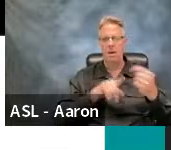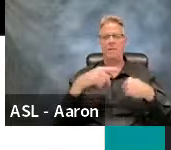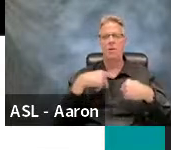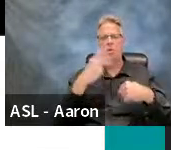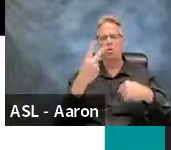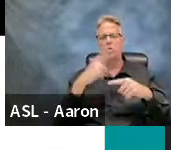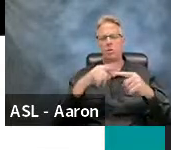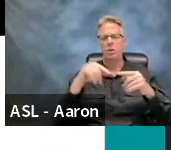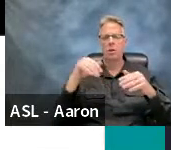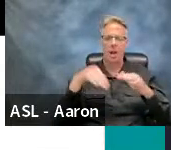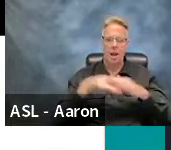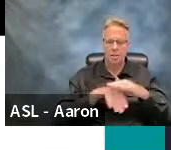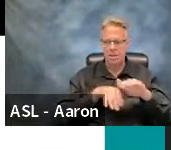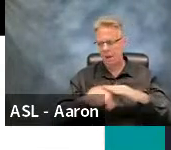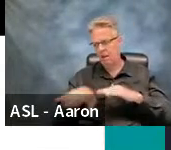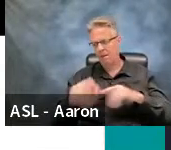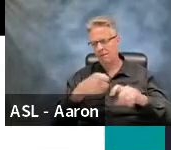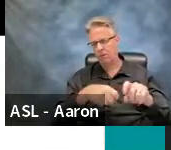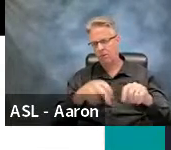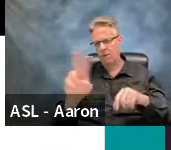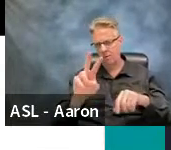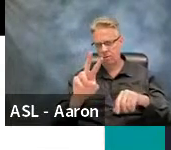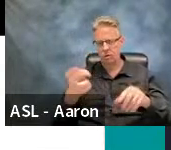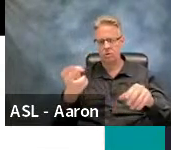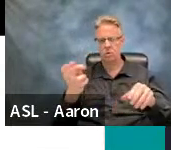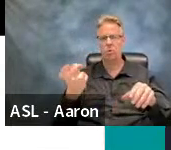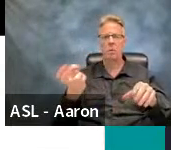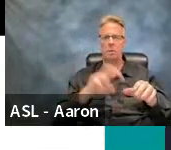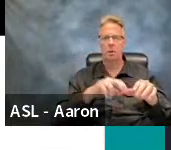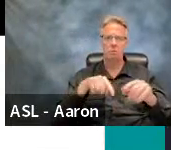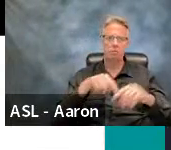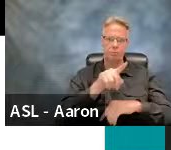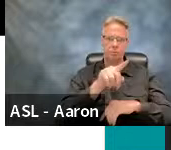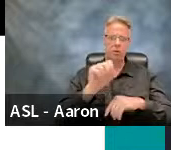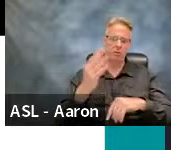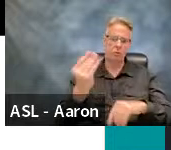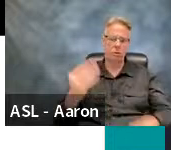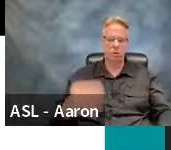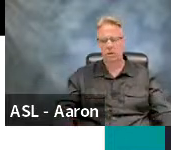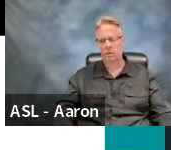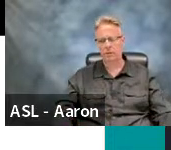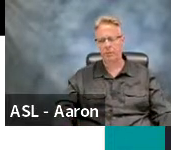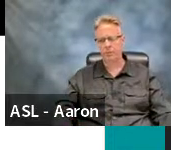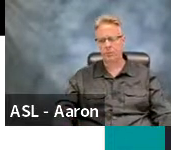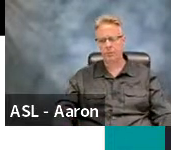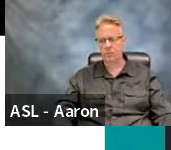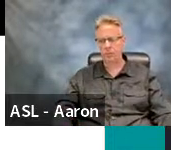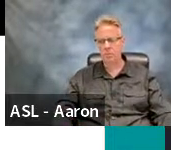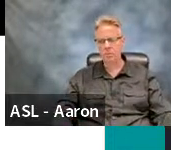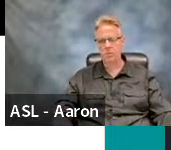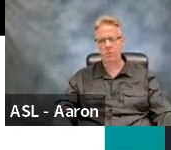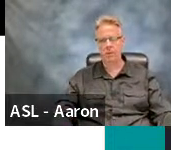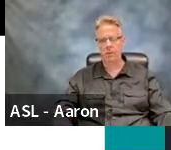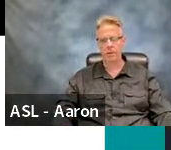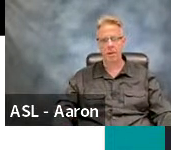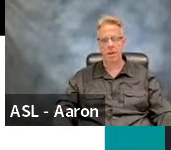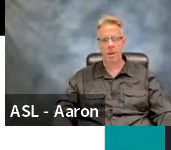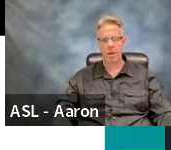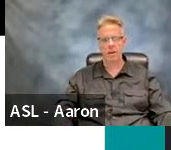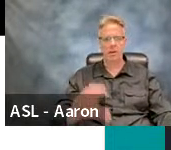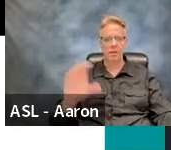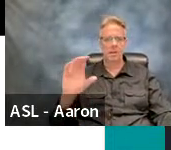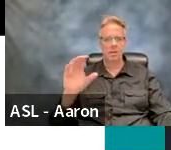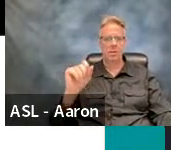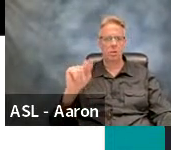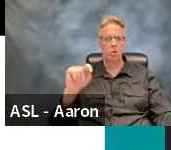access points from Vancouver onto SR14. And then, as you mentioned, the C Street, let's